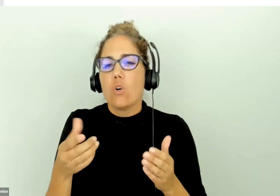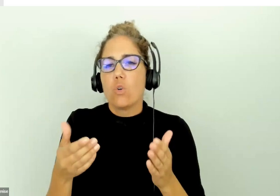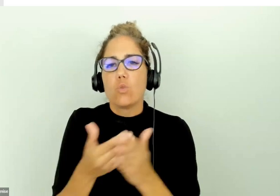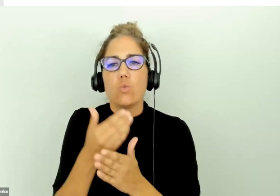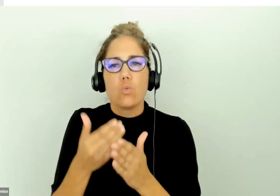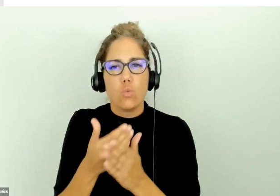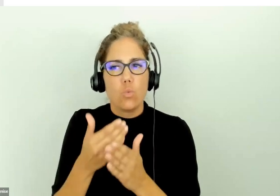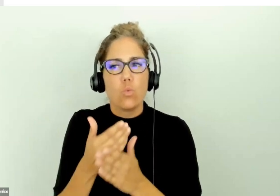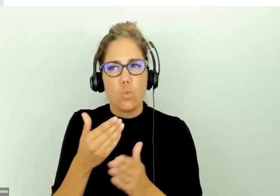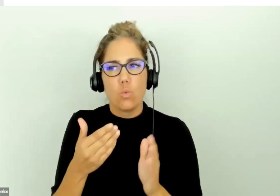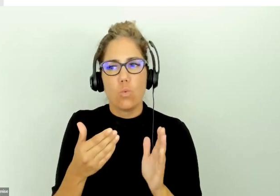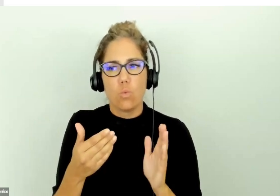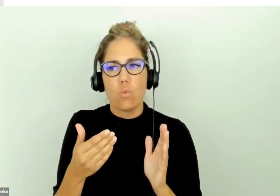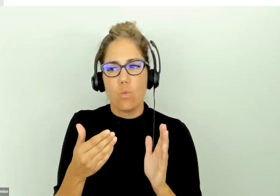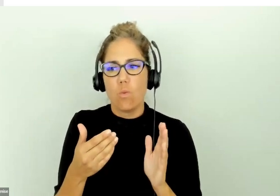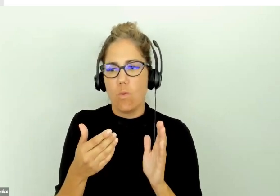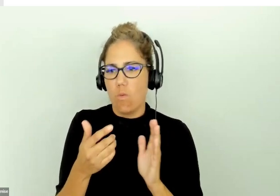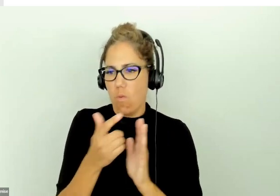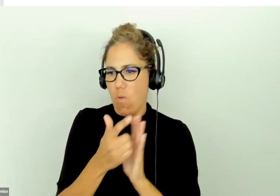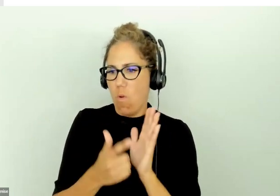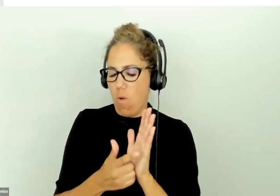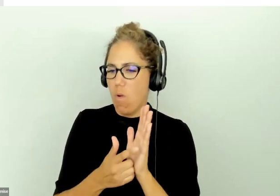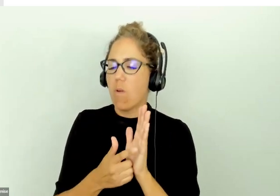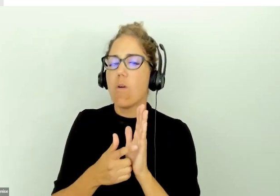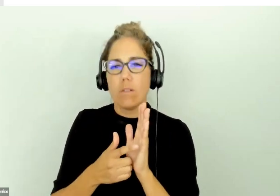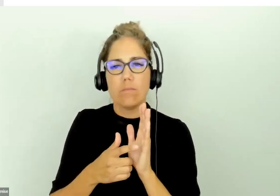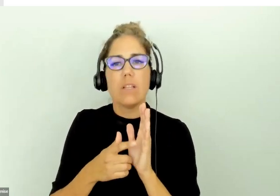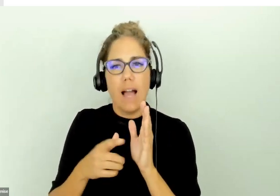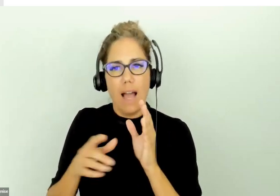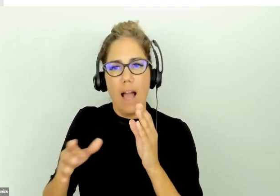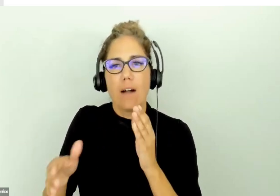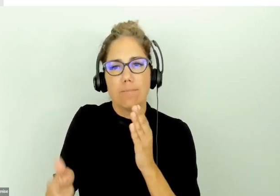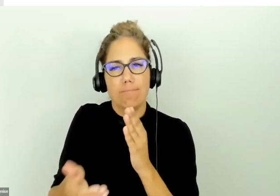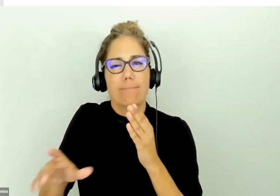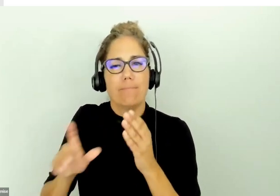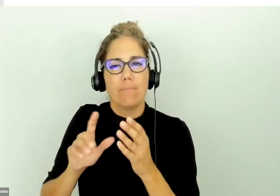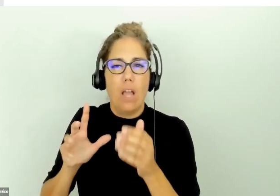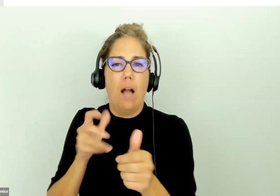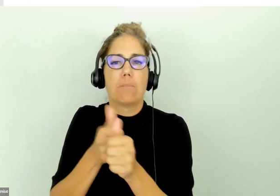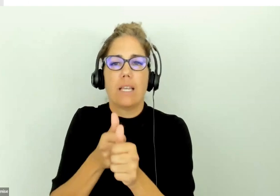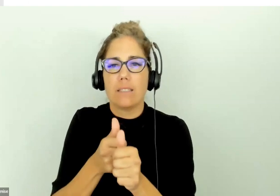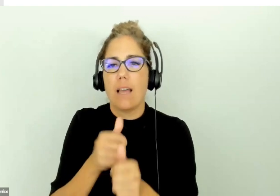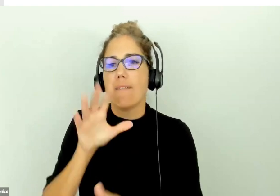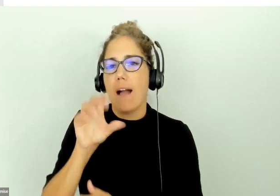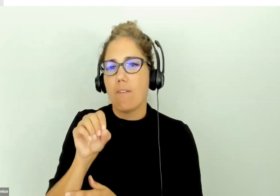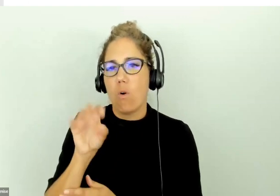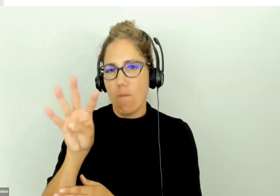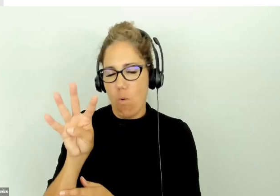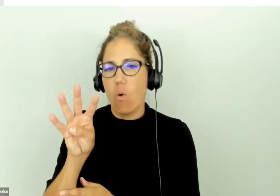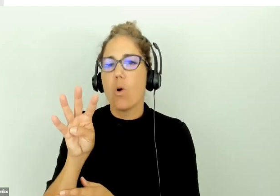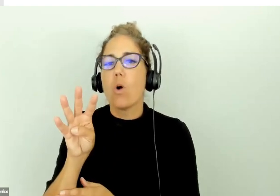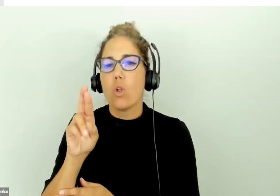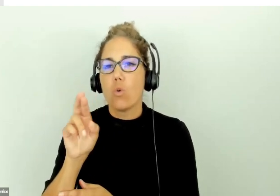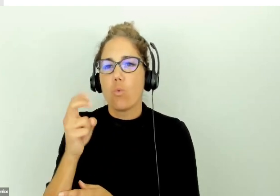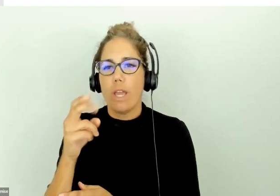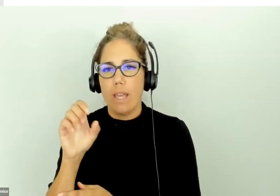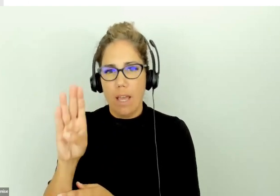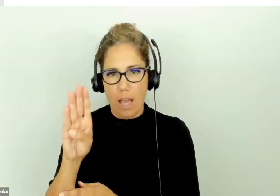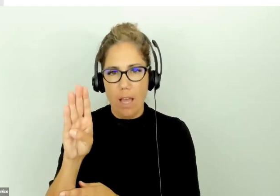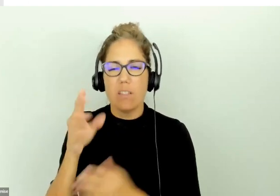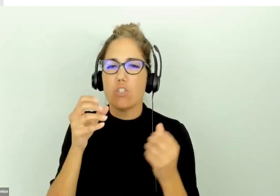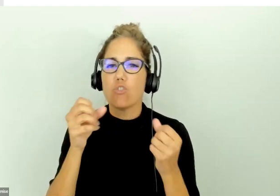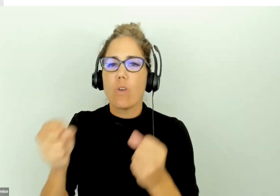rulemaking that updates Section 504 of the Rehab Act which strengthens